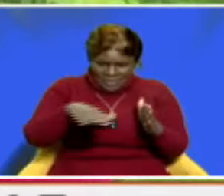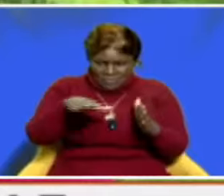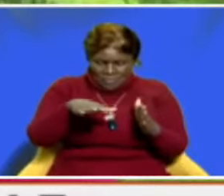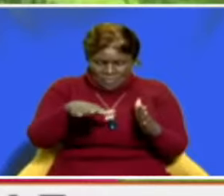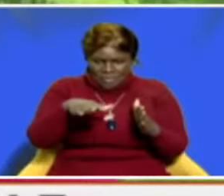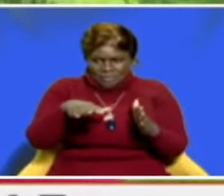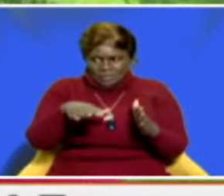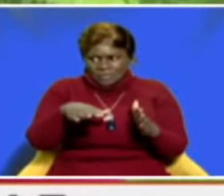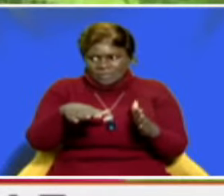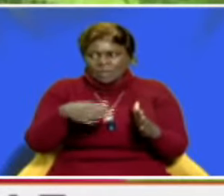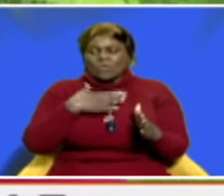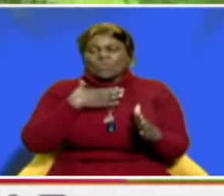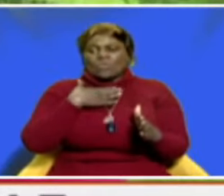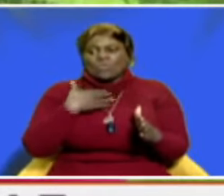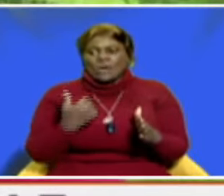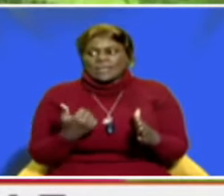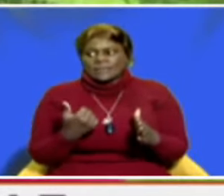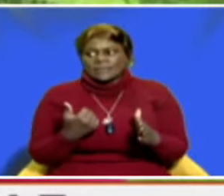speaks to